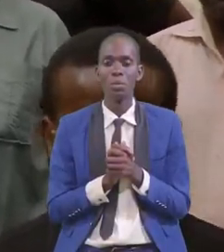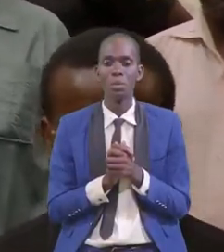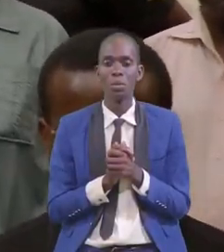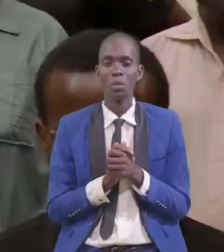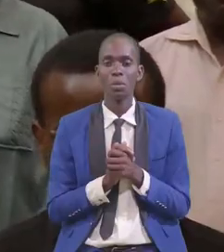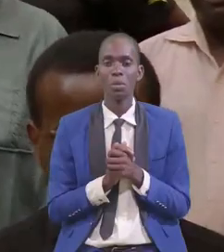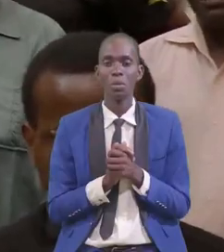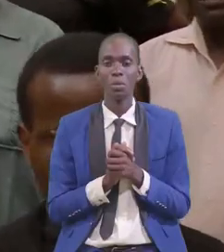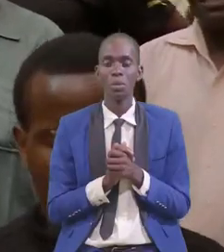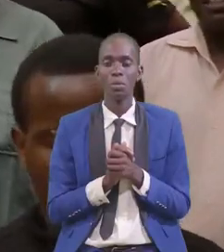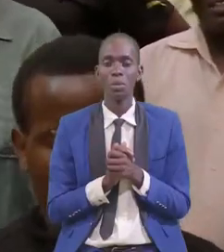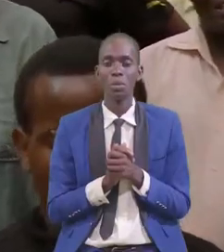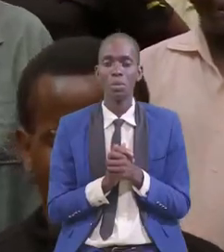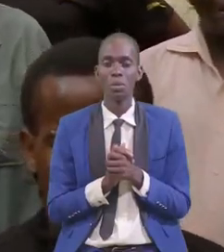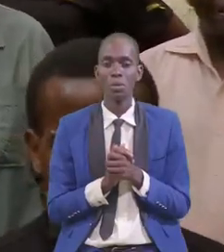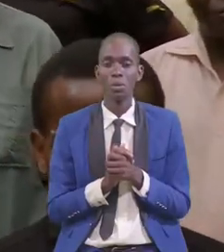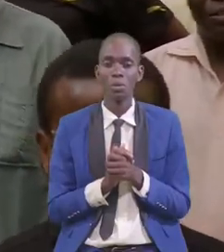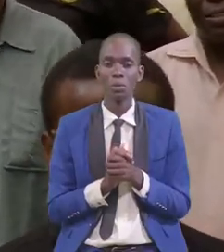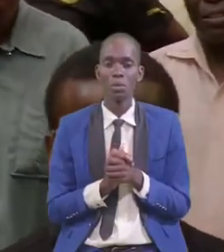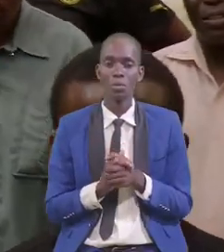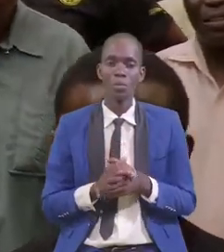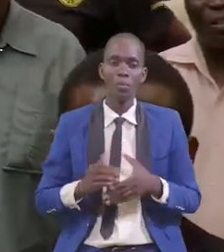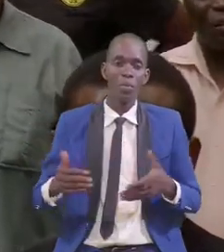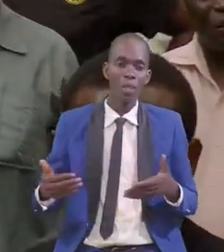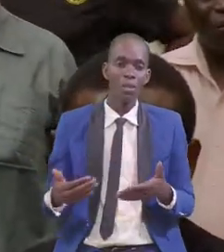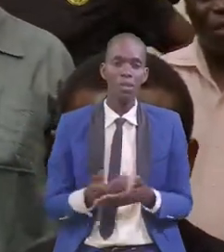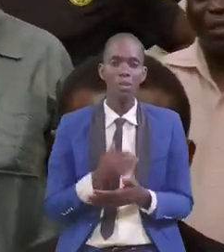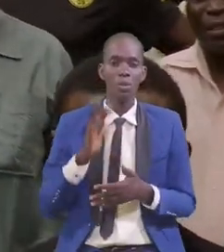Renew your consecration.